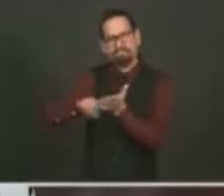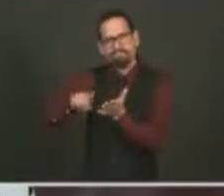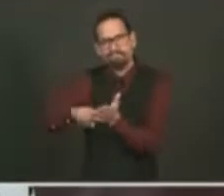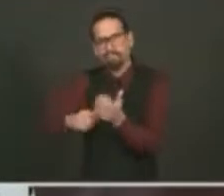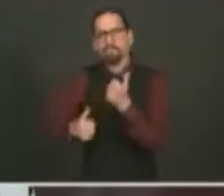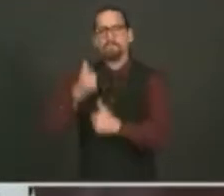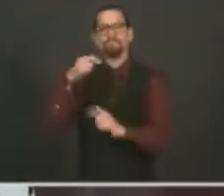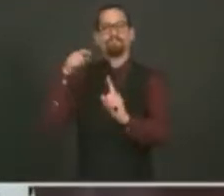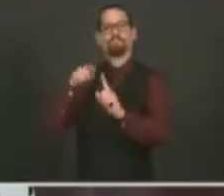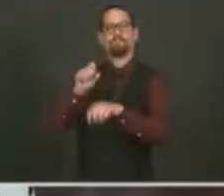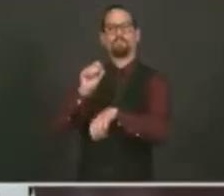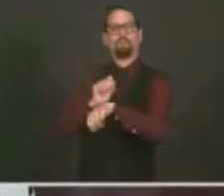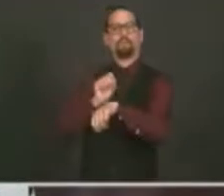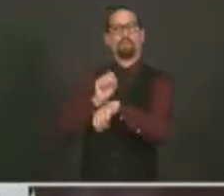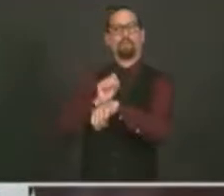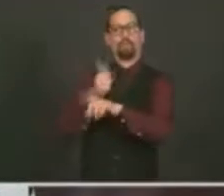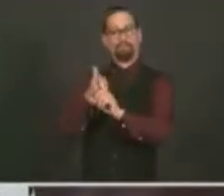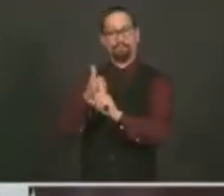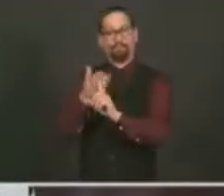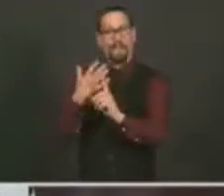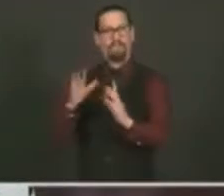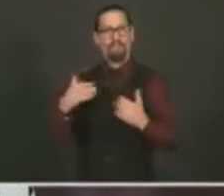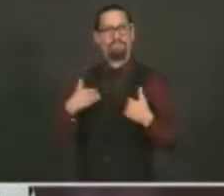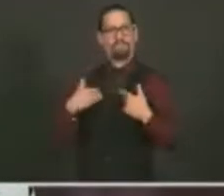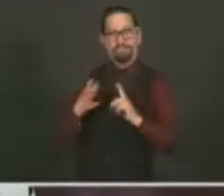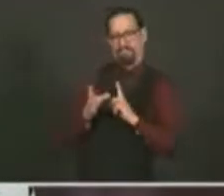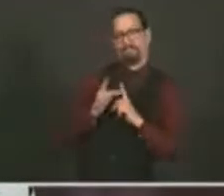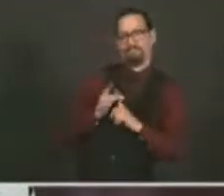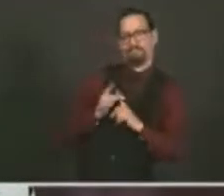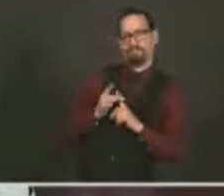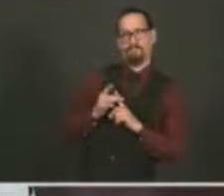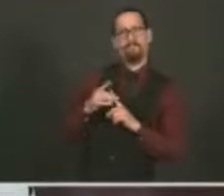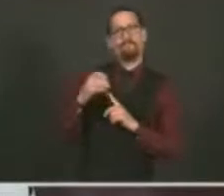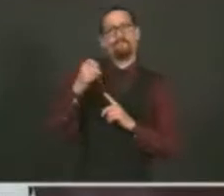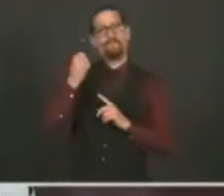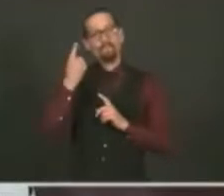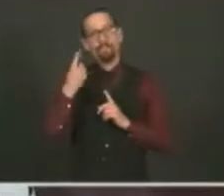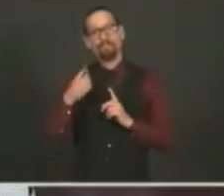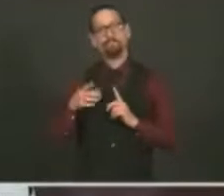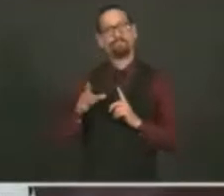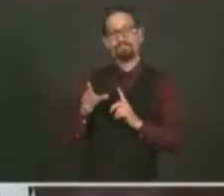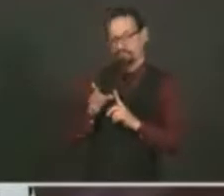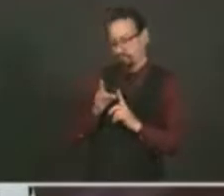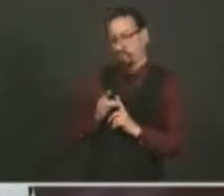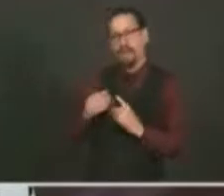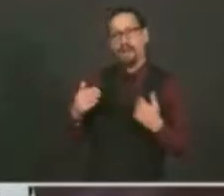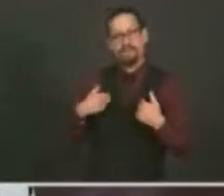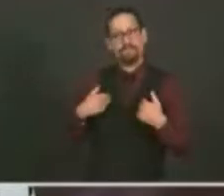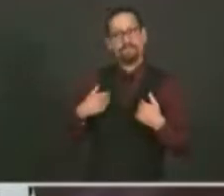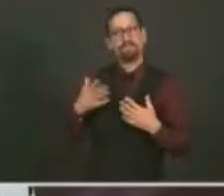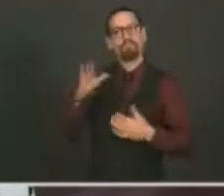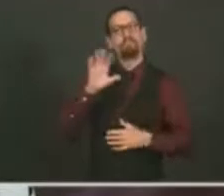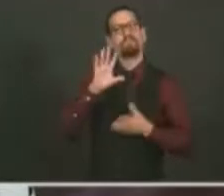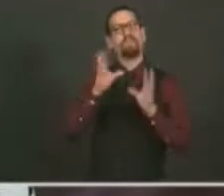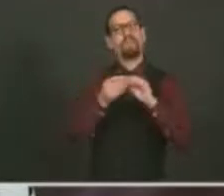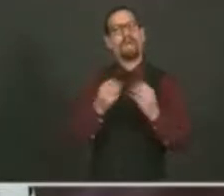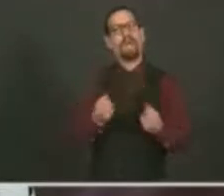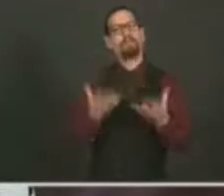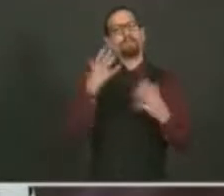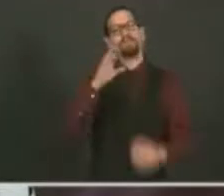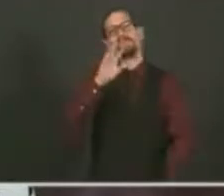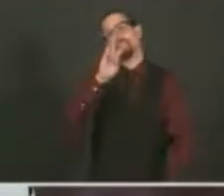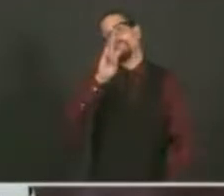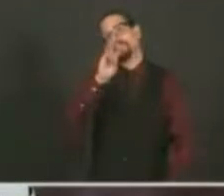who were positive or who tested positive for COVID-19, 60% still went to